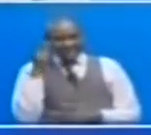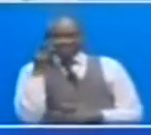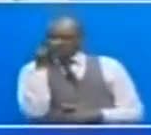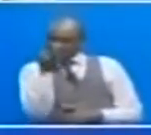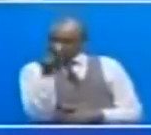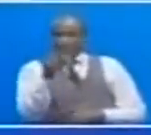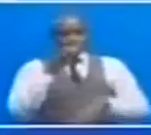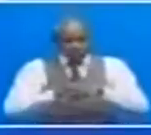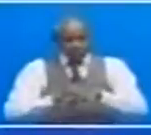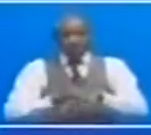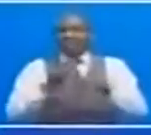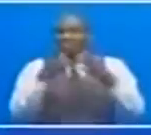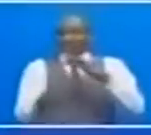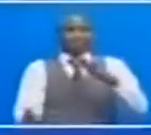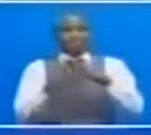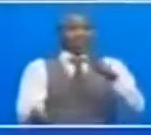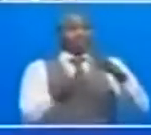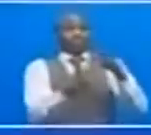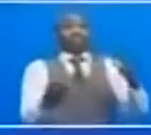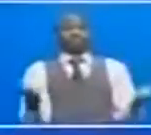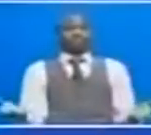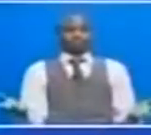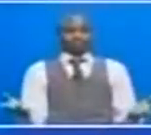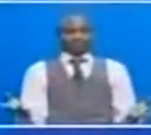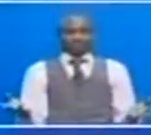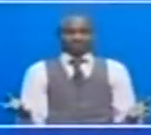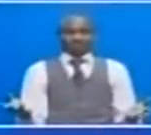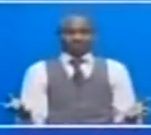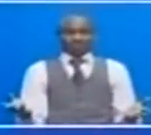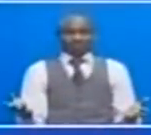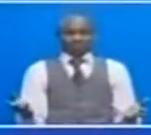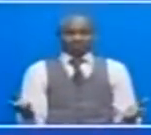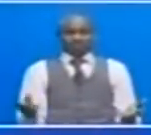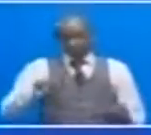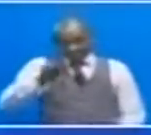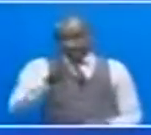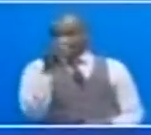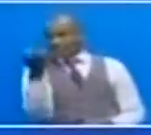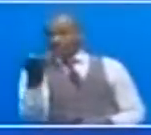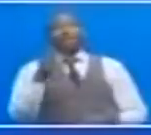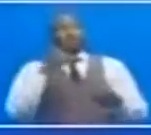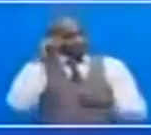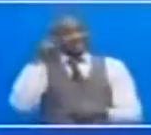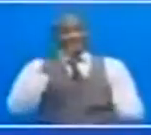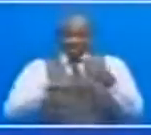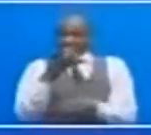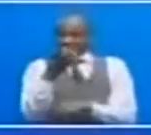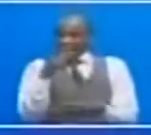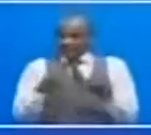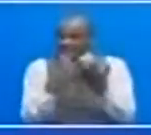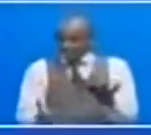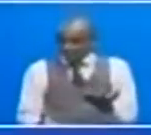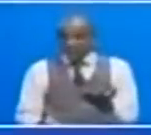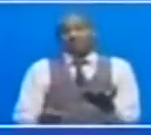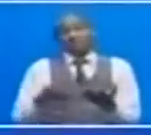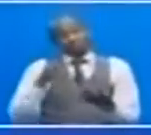and disciplined, have since gone missing. You will find incidents in Mombasa, you find incidences